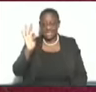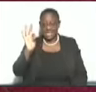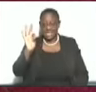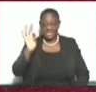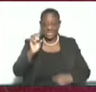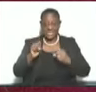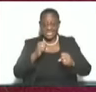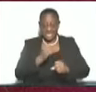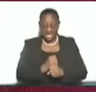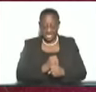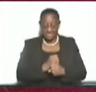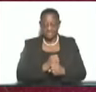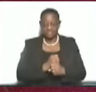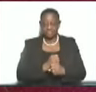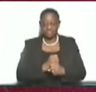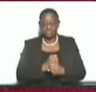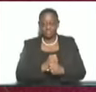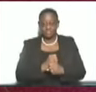9 years.